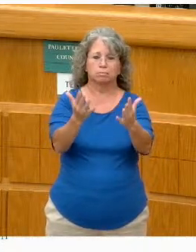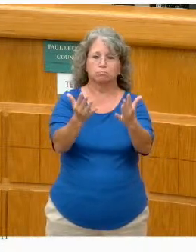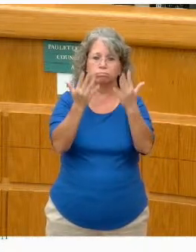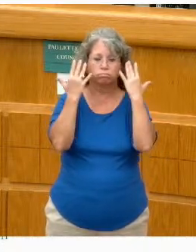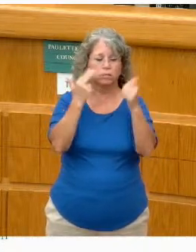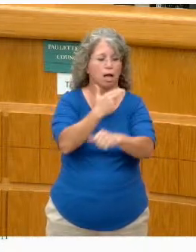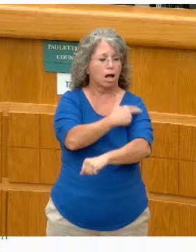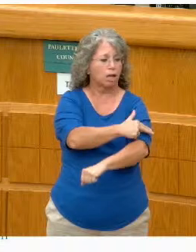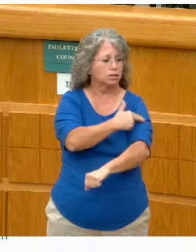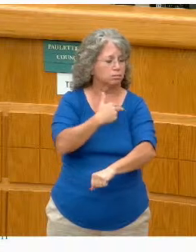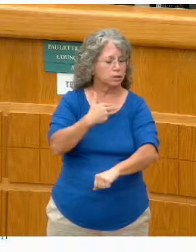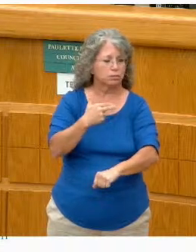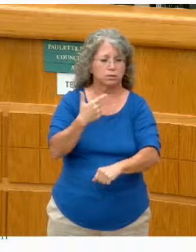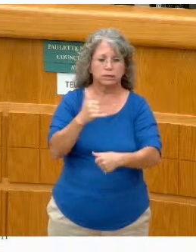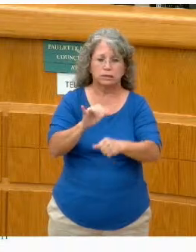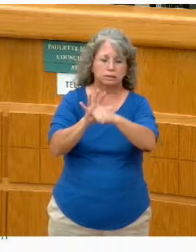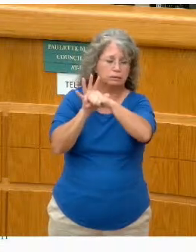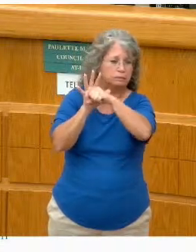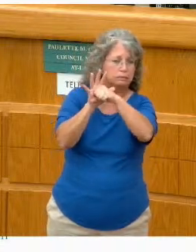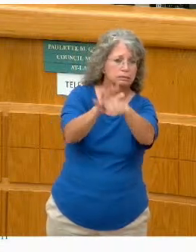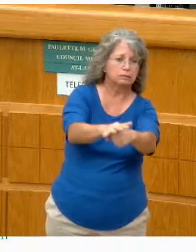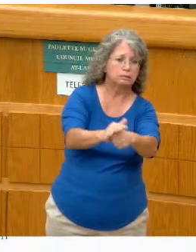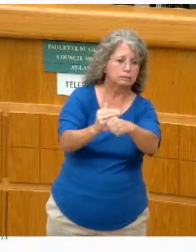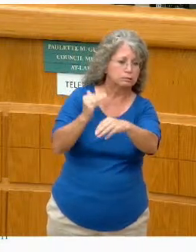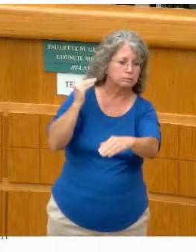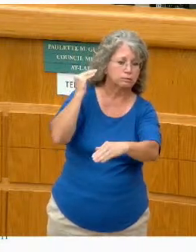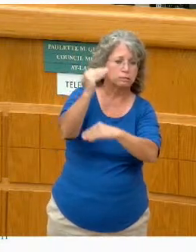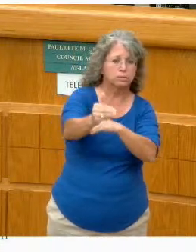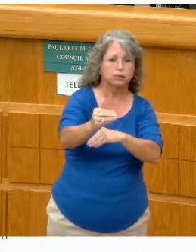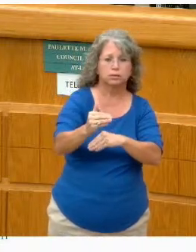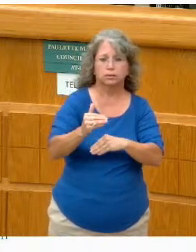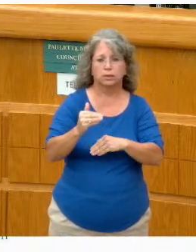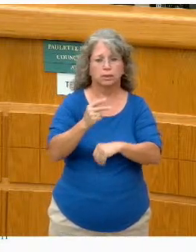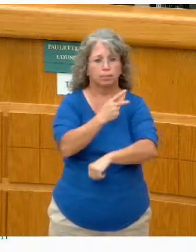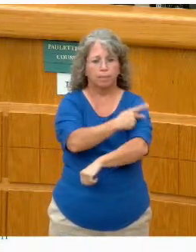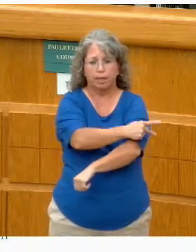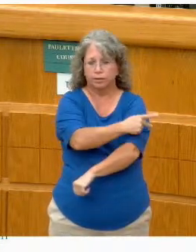still seeing these effects, and